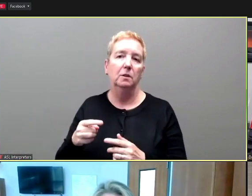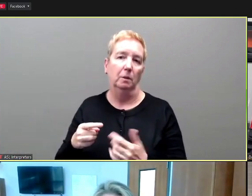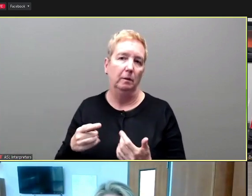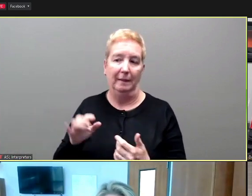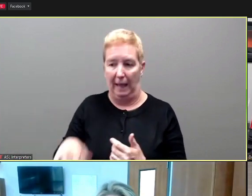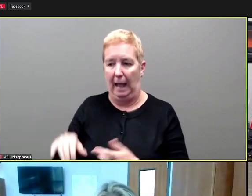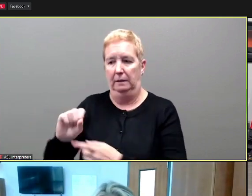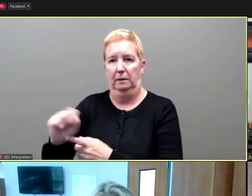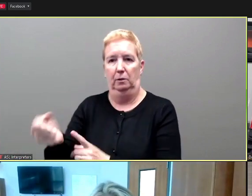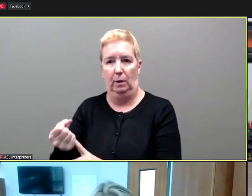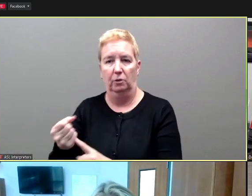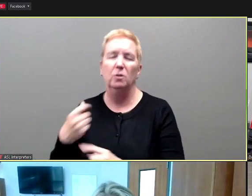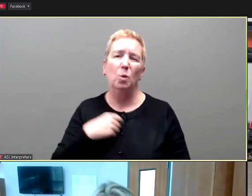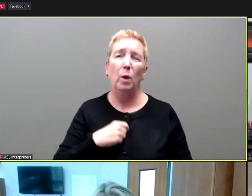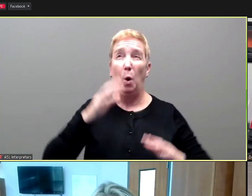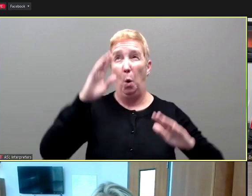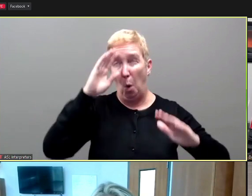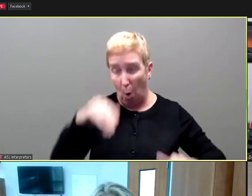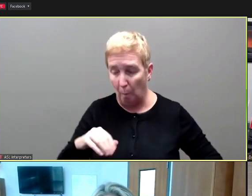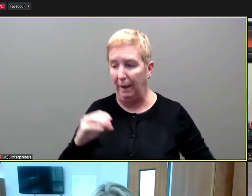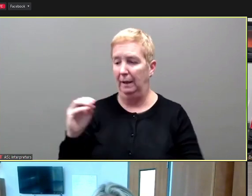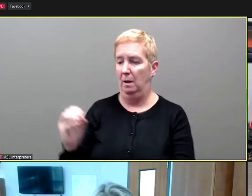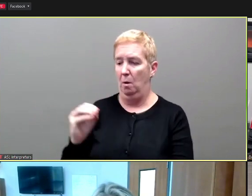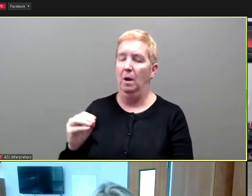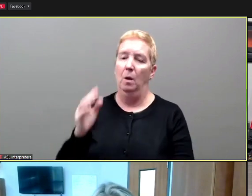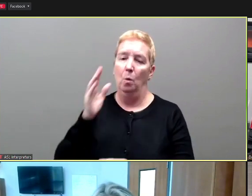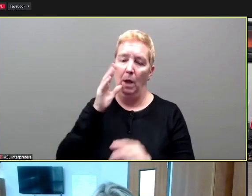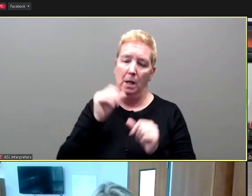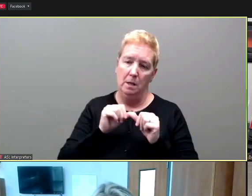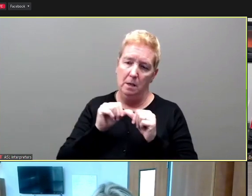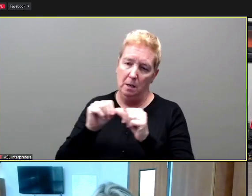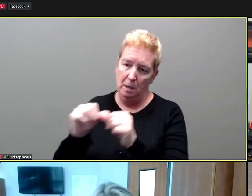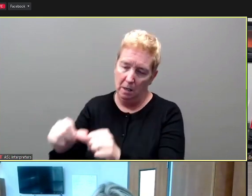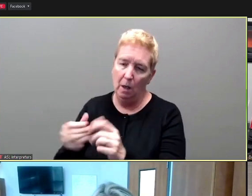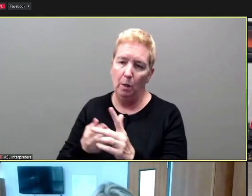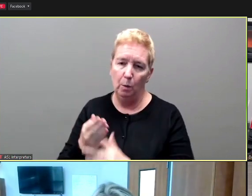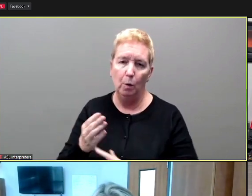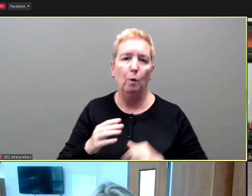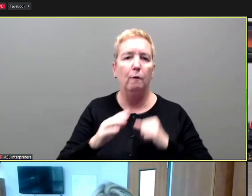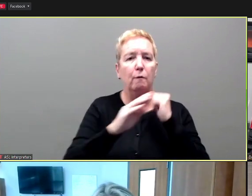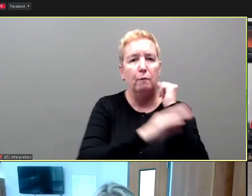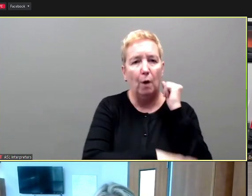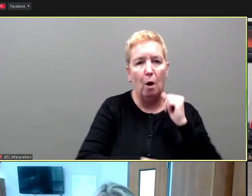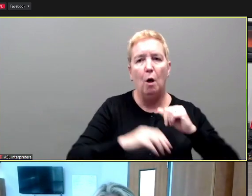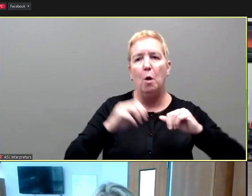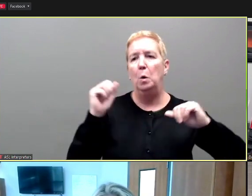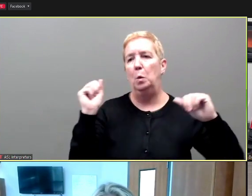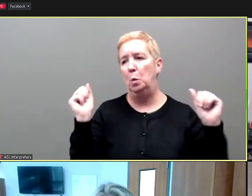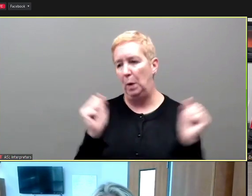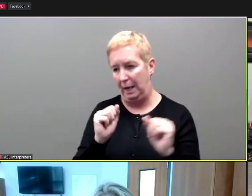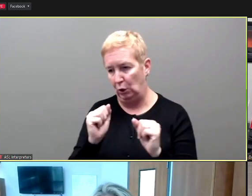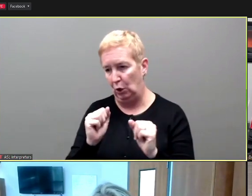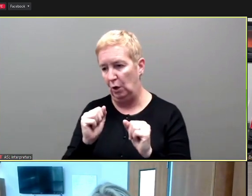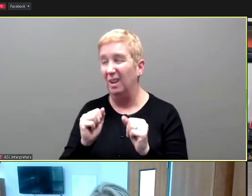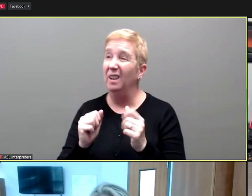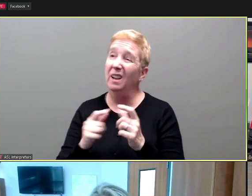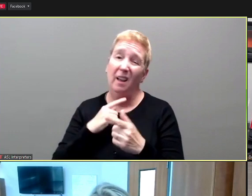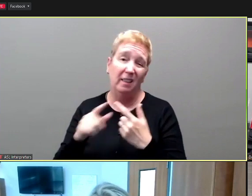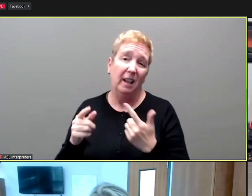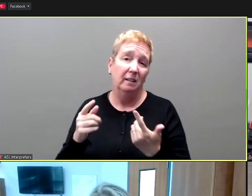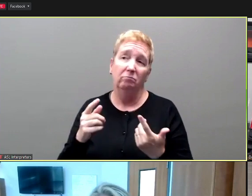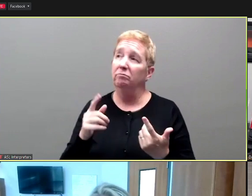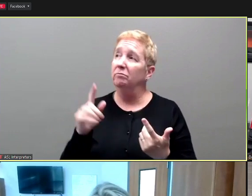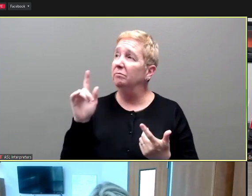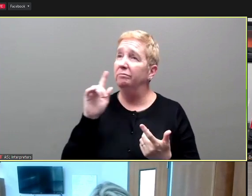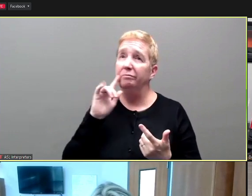So we're hoping it will last throughout the fall and winter. And then I think it's just like anything else throughout